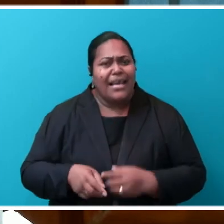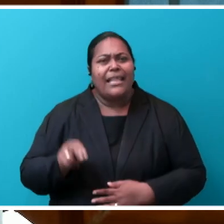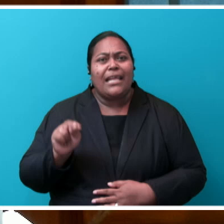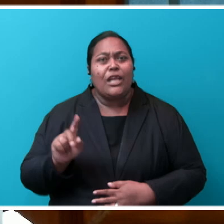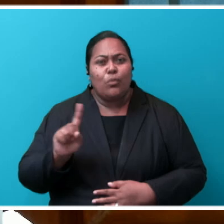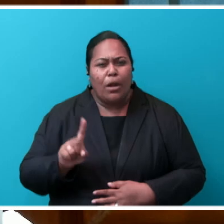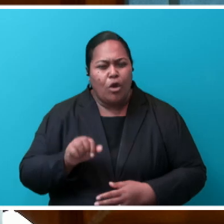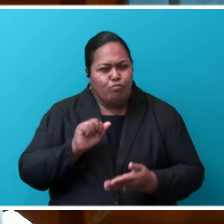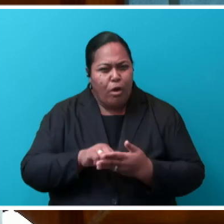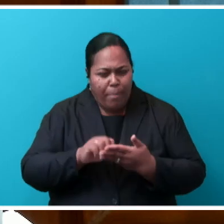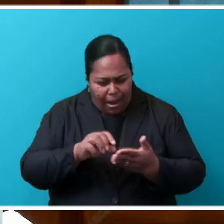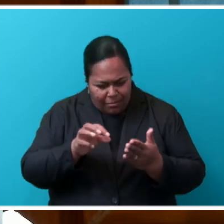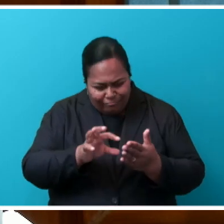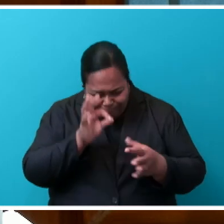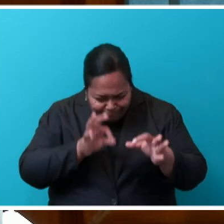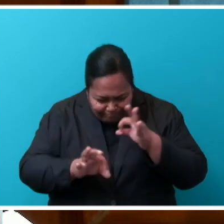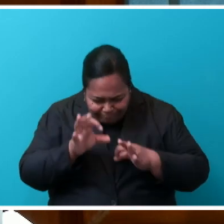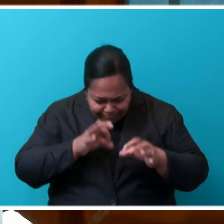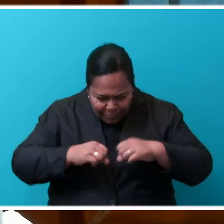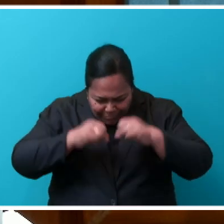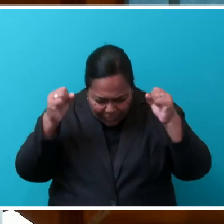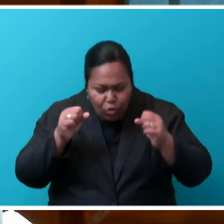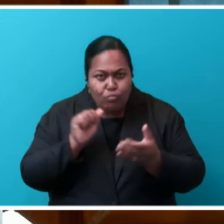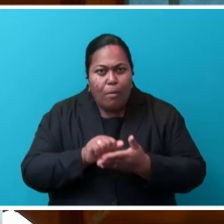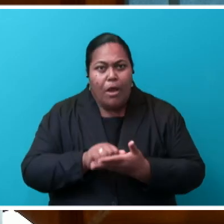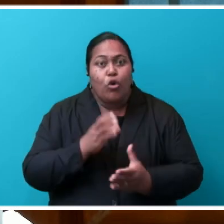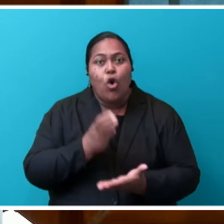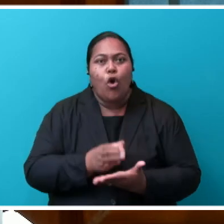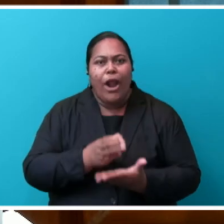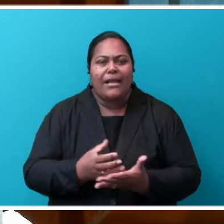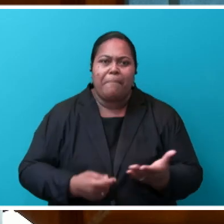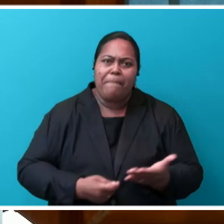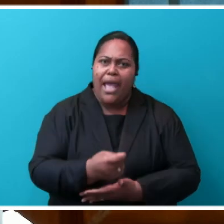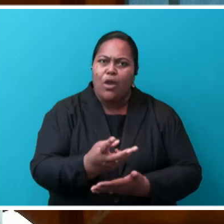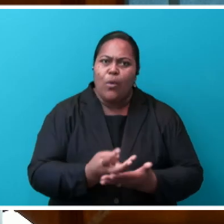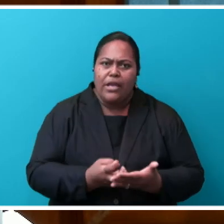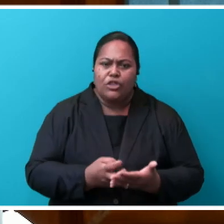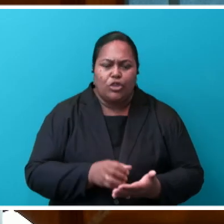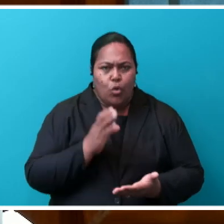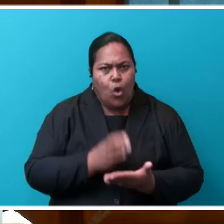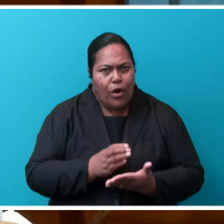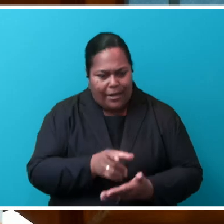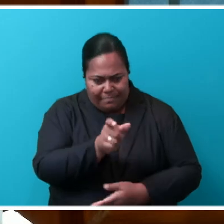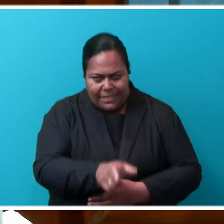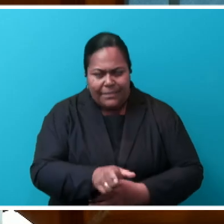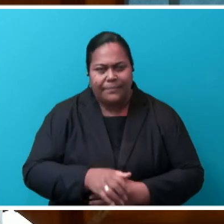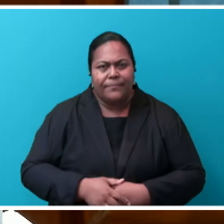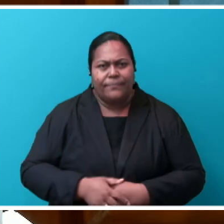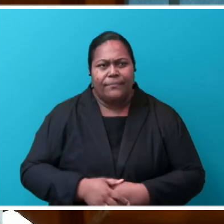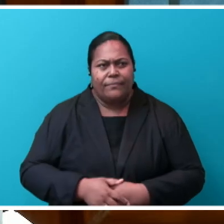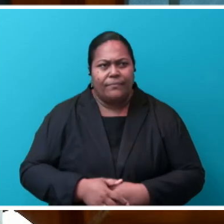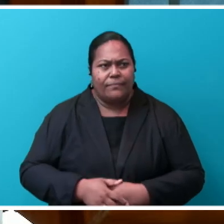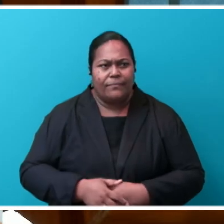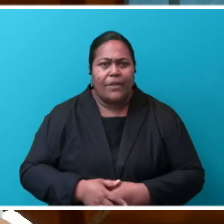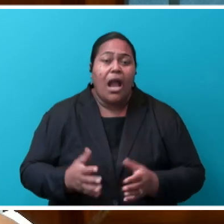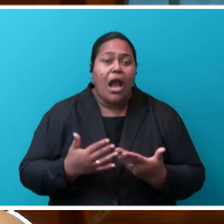meticulous analysis to put the correct pay structure into its correct position. The sum of